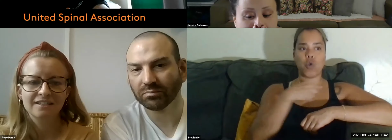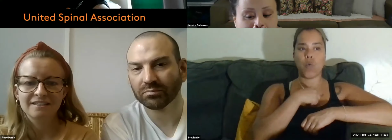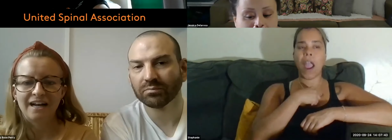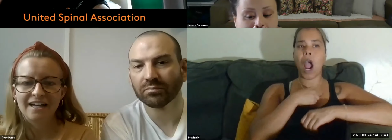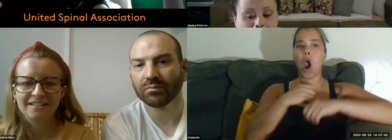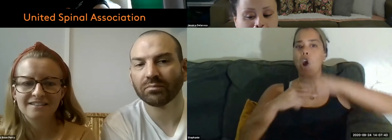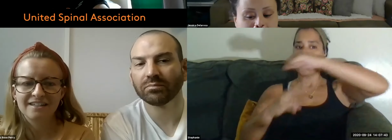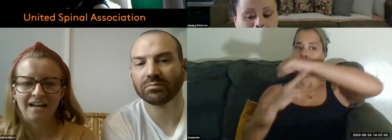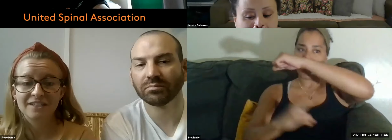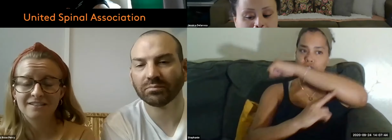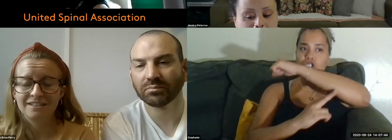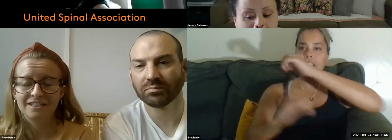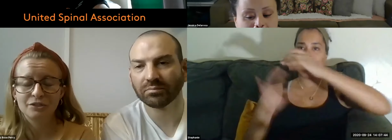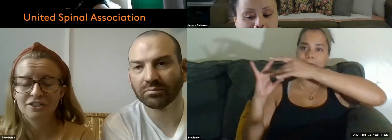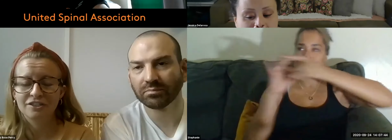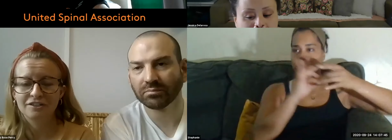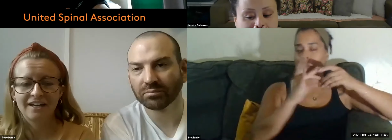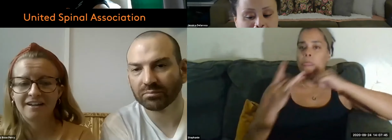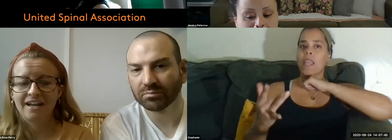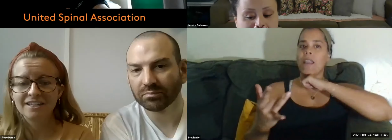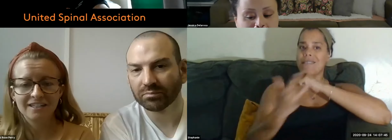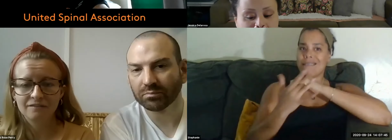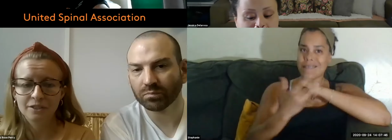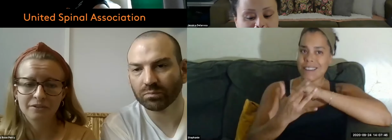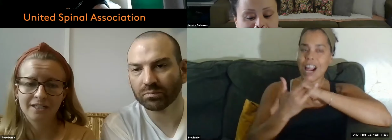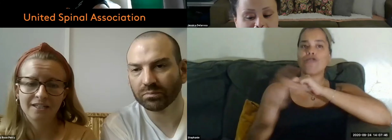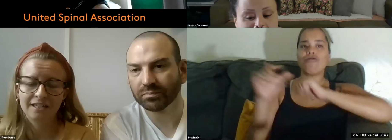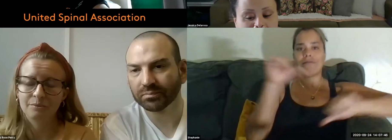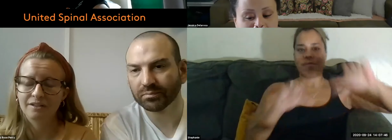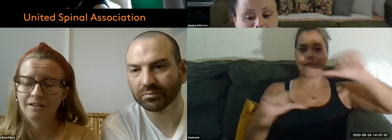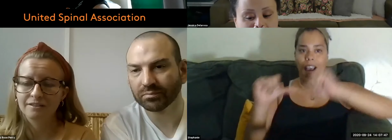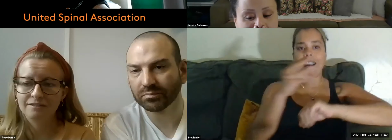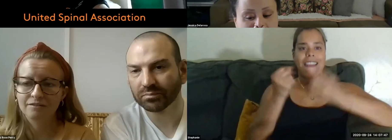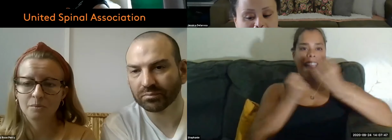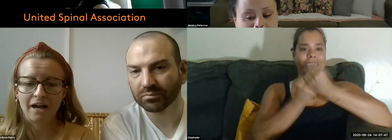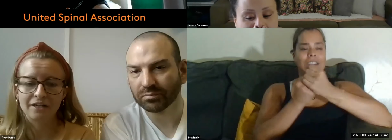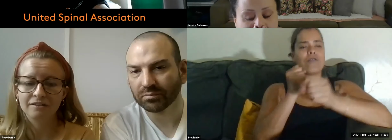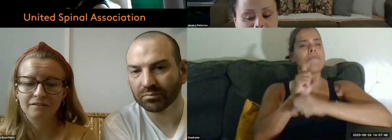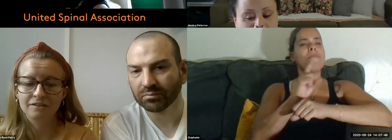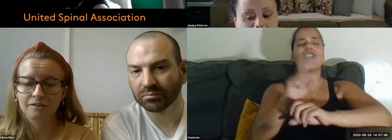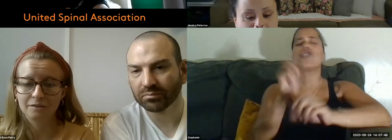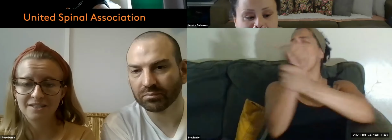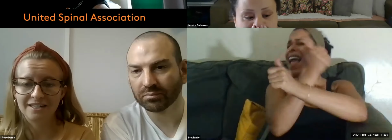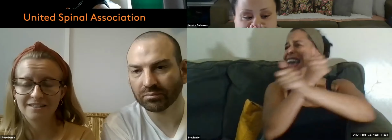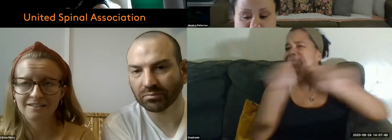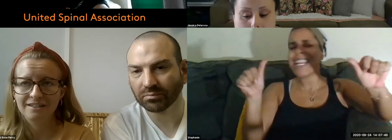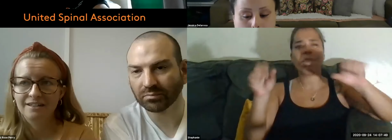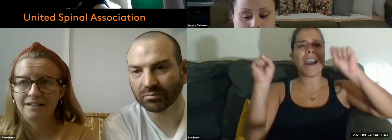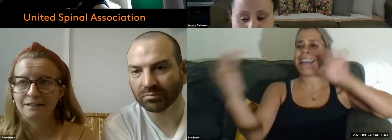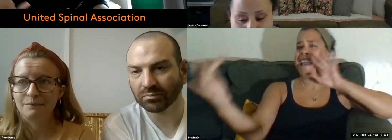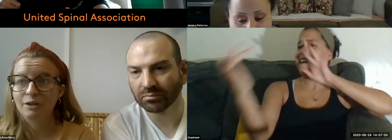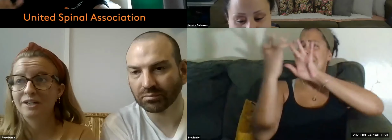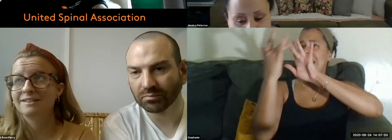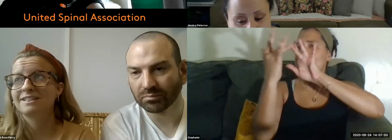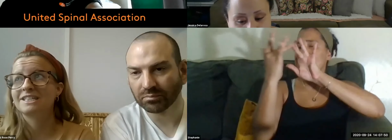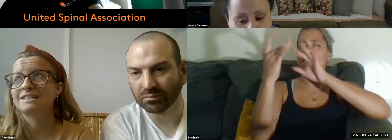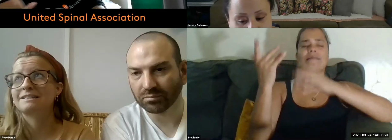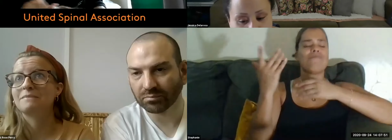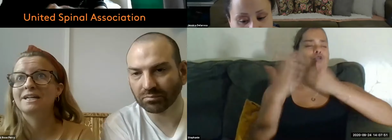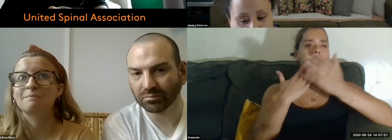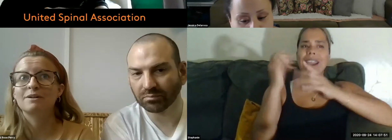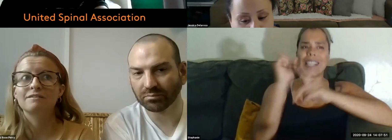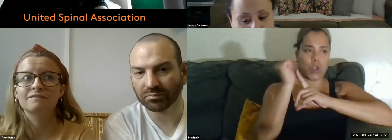technology, science, and advocacy to ensure that any individual can connect with others no matter the circumstances. Our